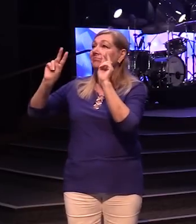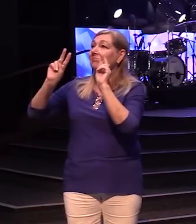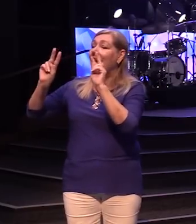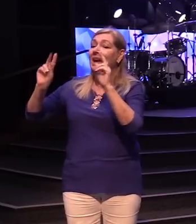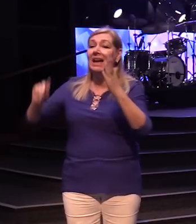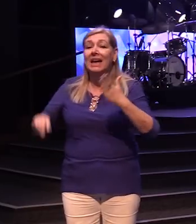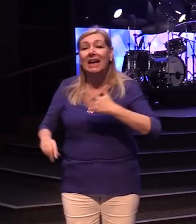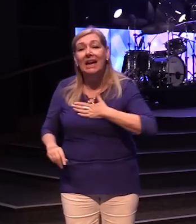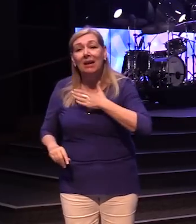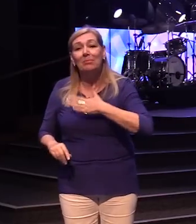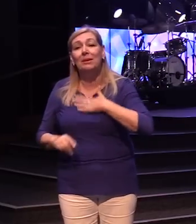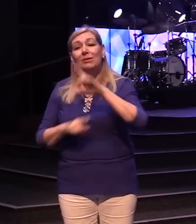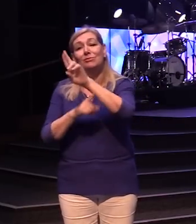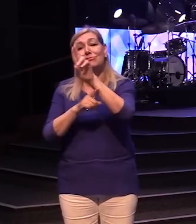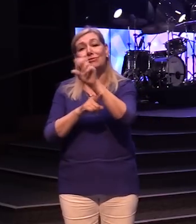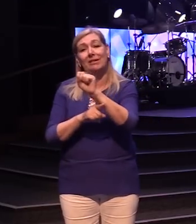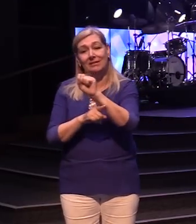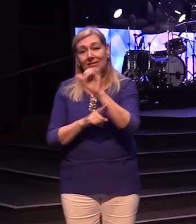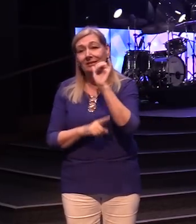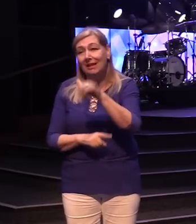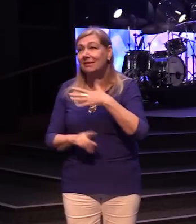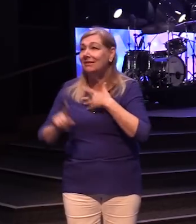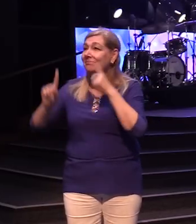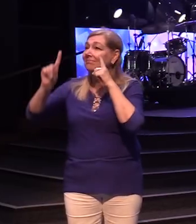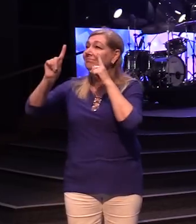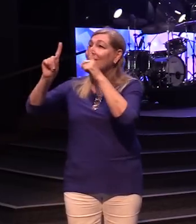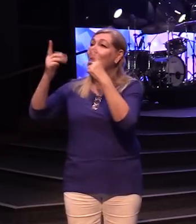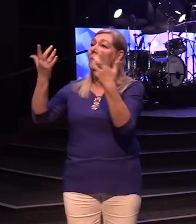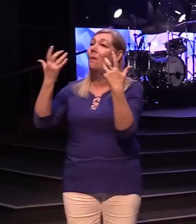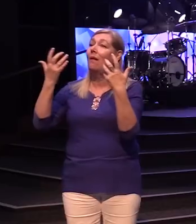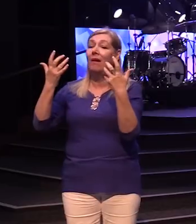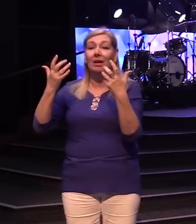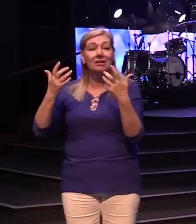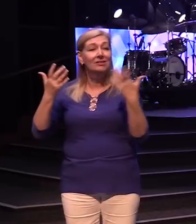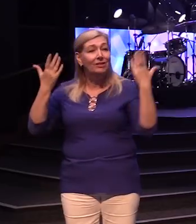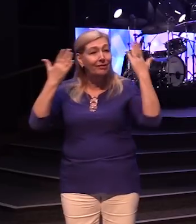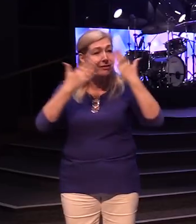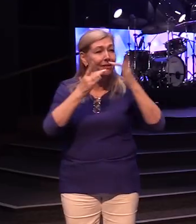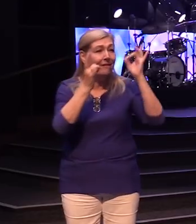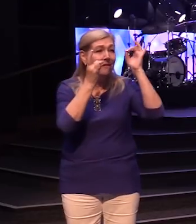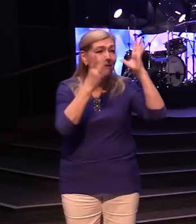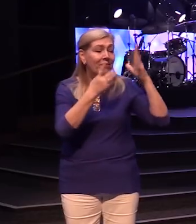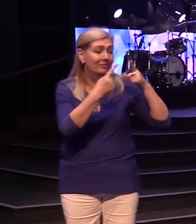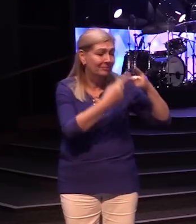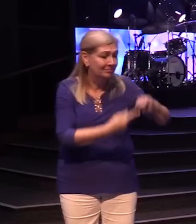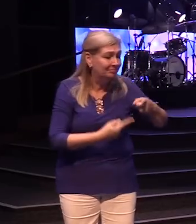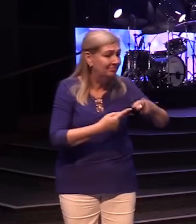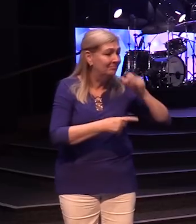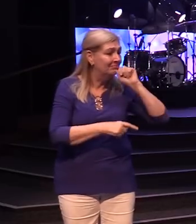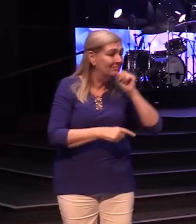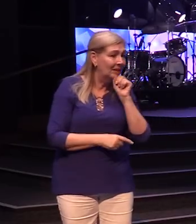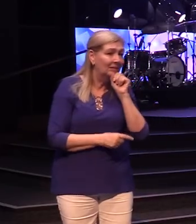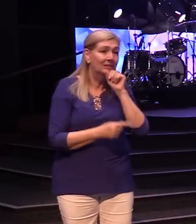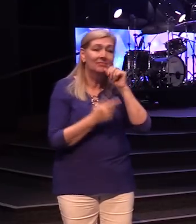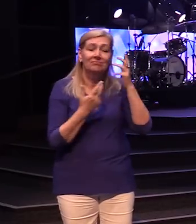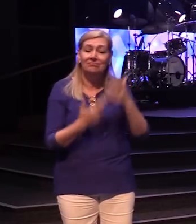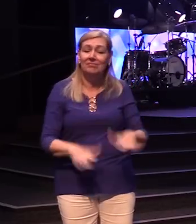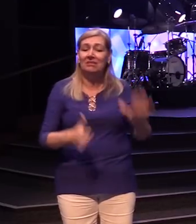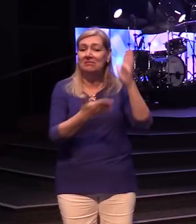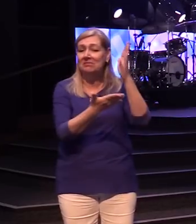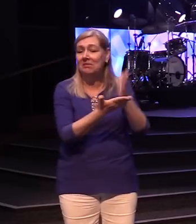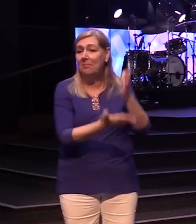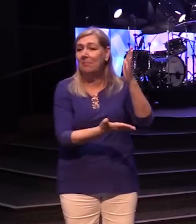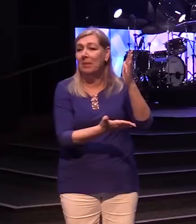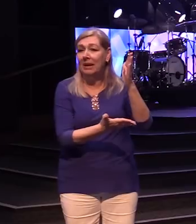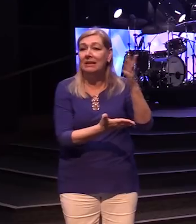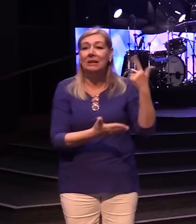happy United States. I long that the dark winter of our discontent would be ended and that we